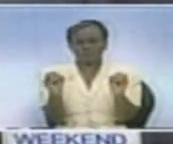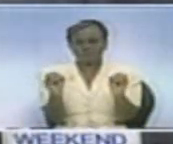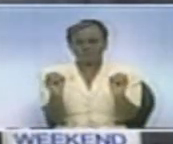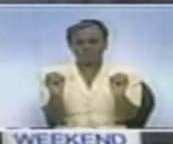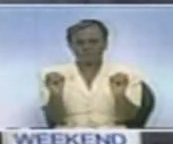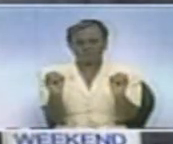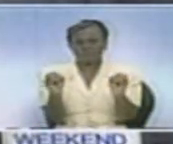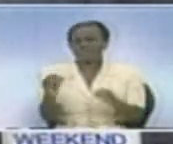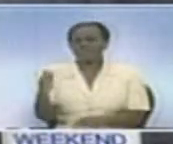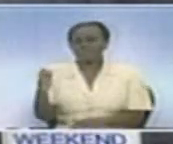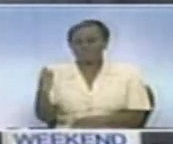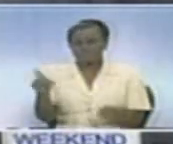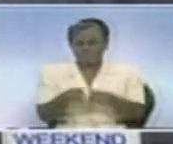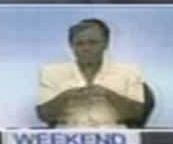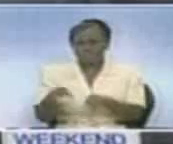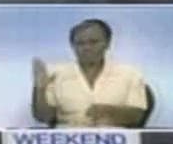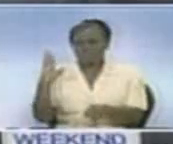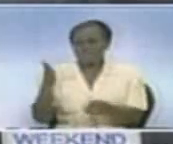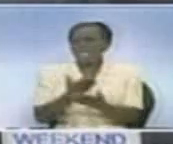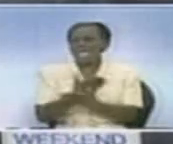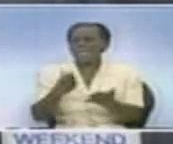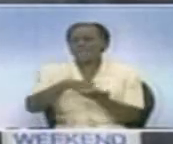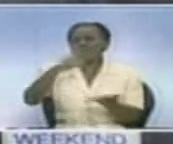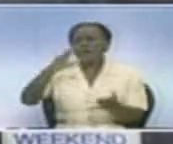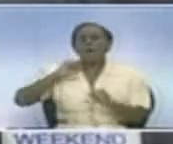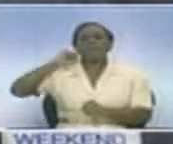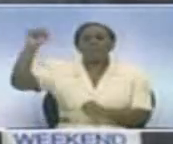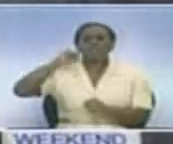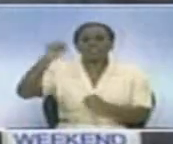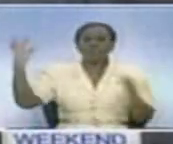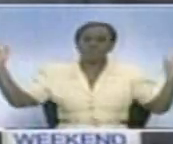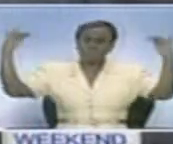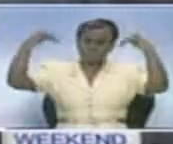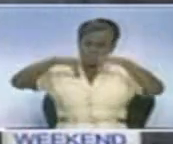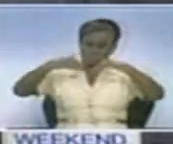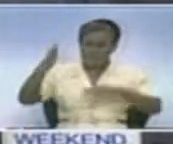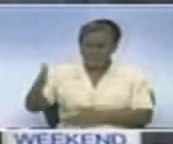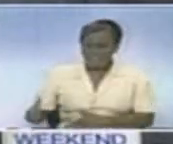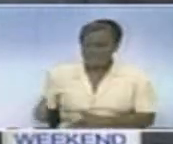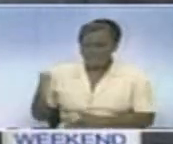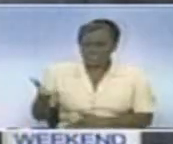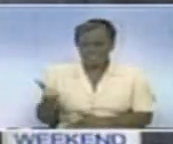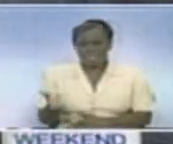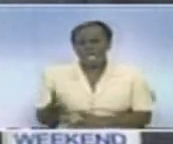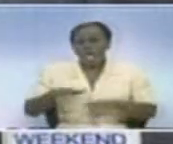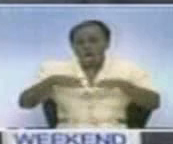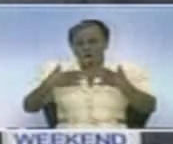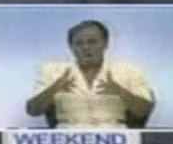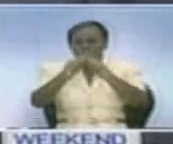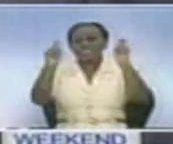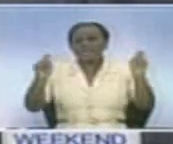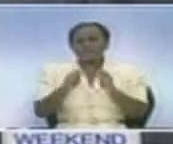our security agents any more political gatherings in Naivasha or even tribal